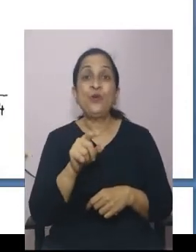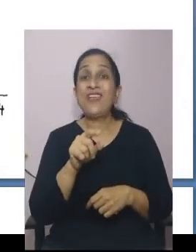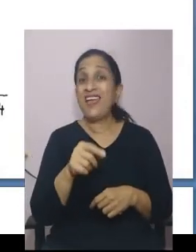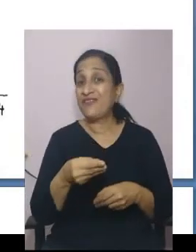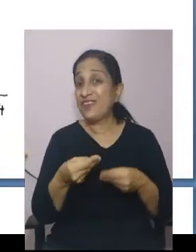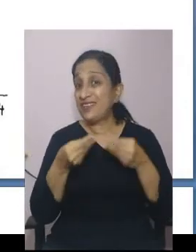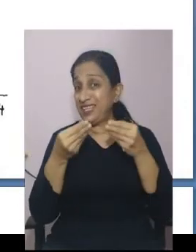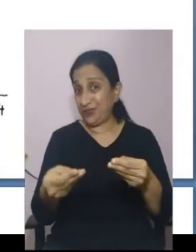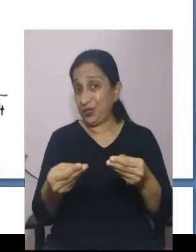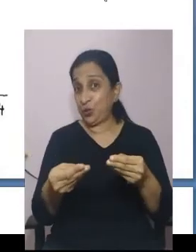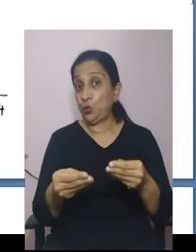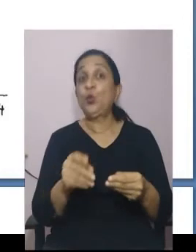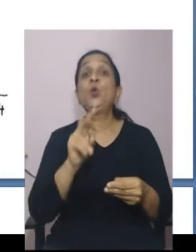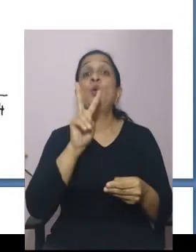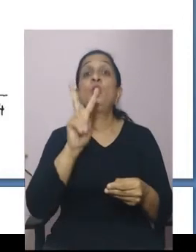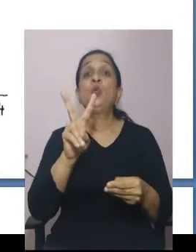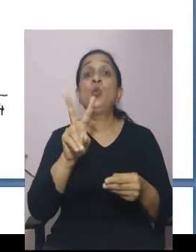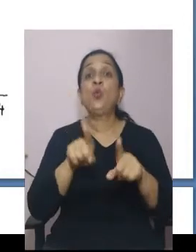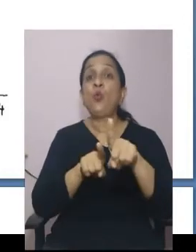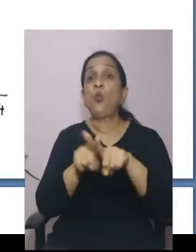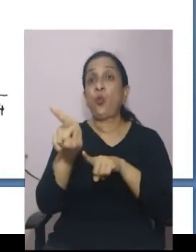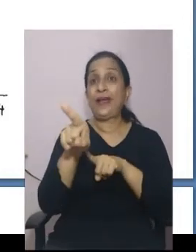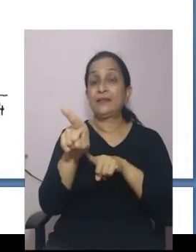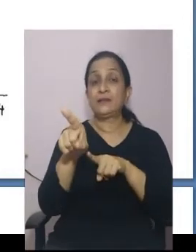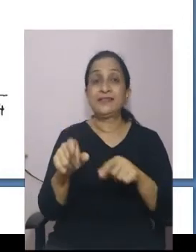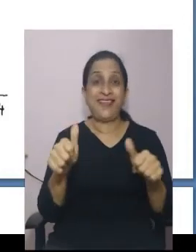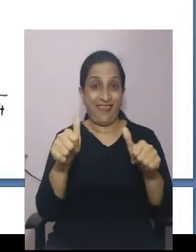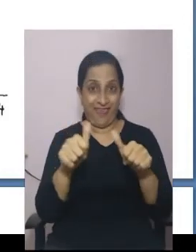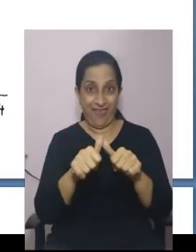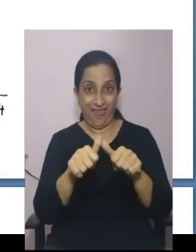Let us look at ninth problem.